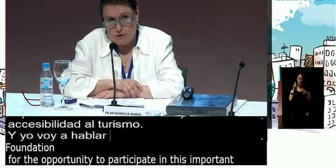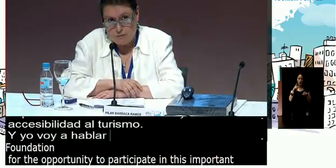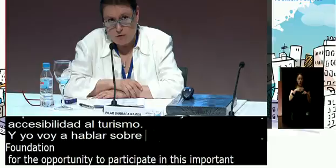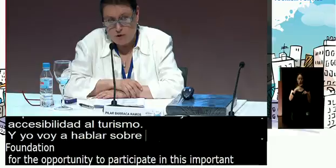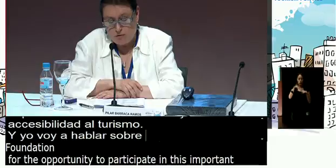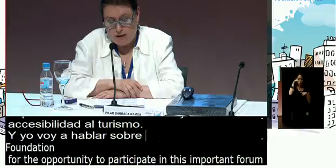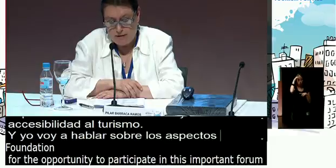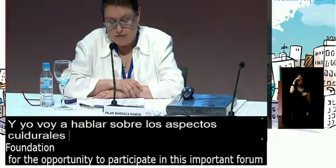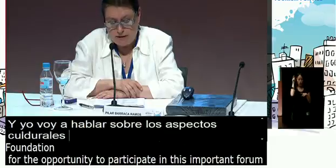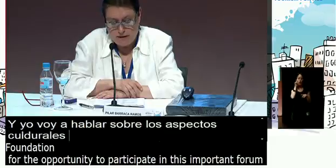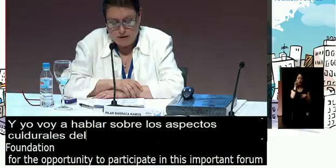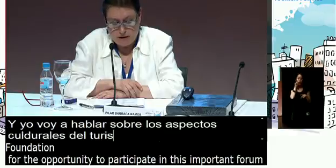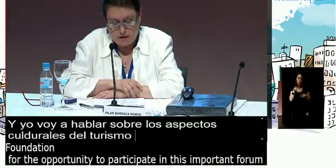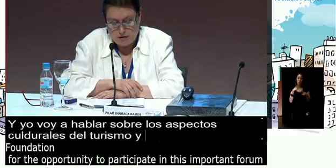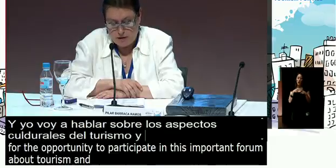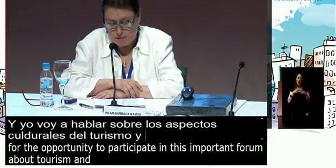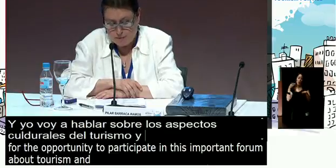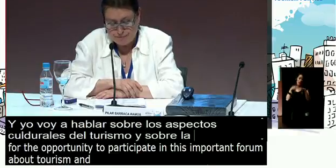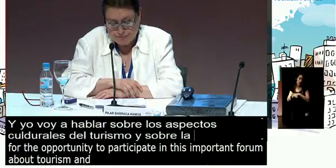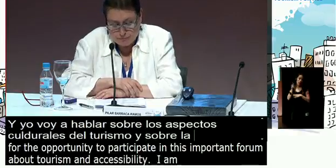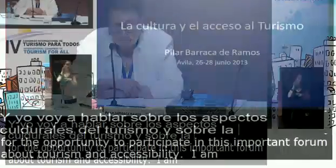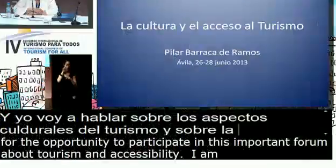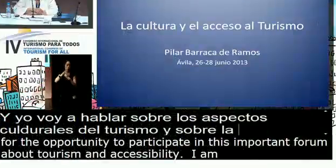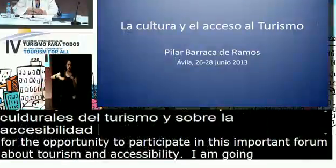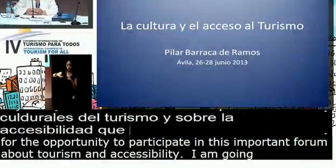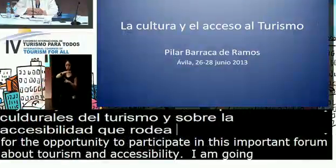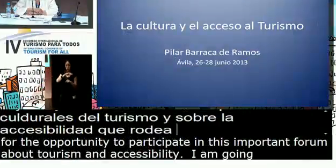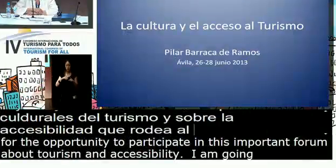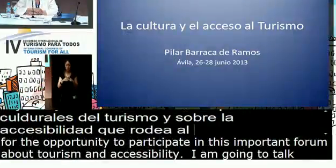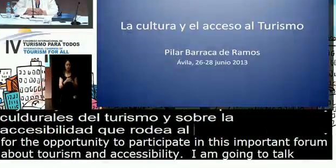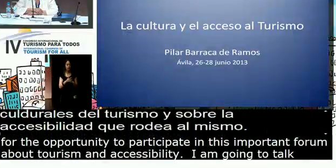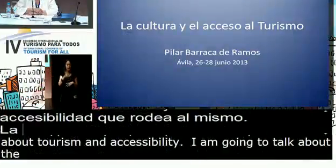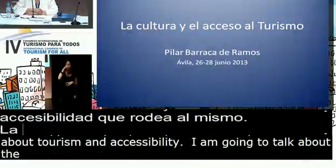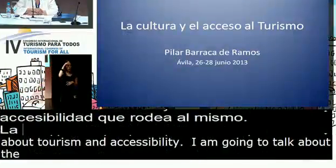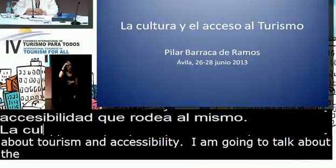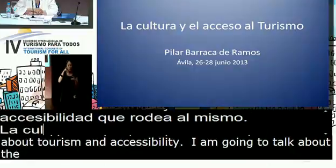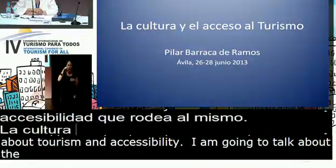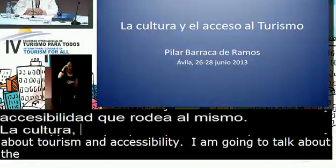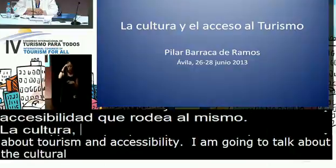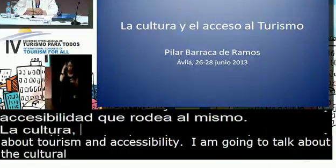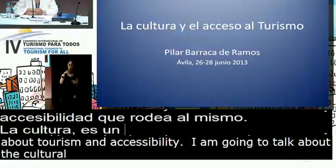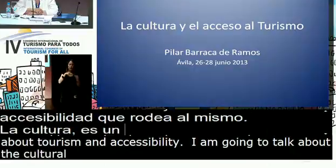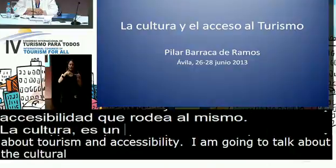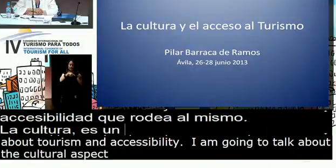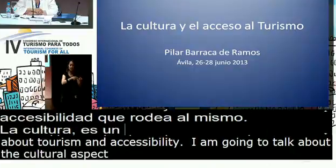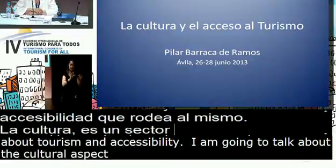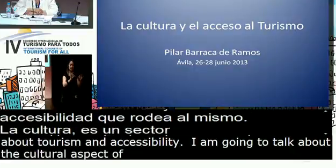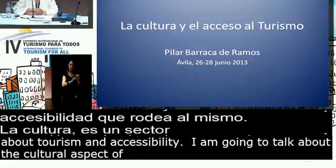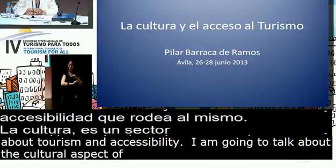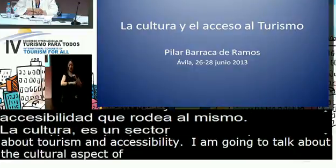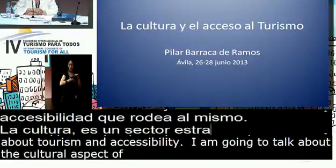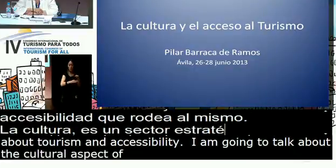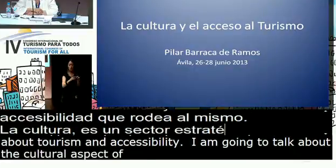the cultural aspect of tourism and accessibility around it. Culture is